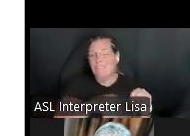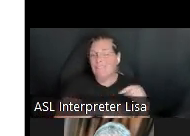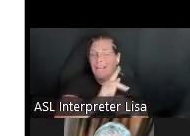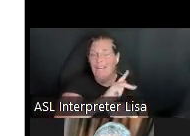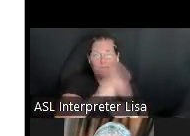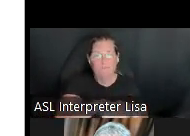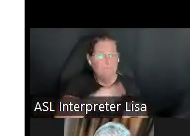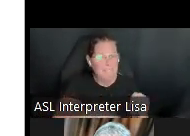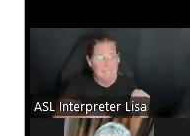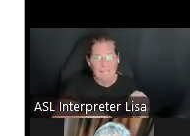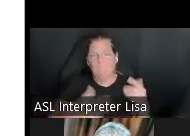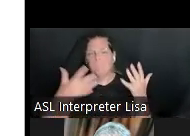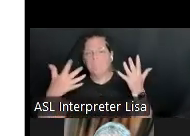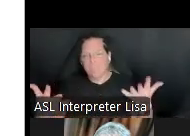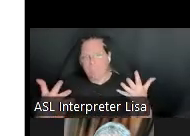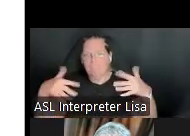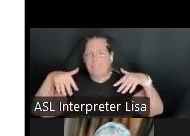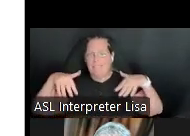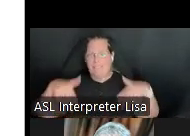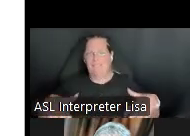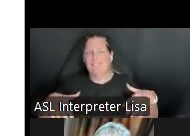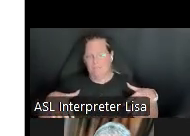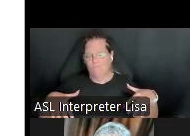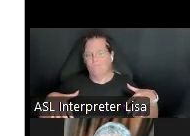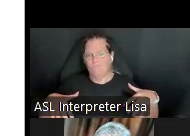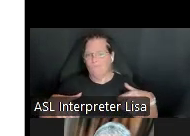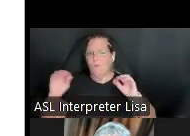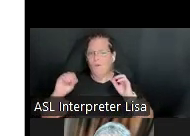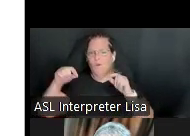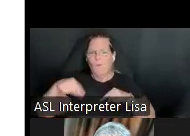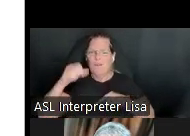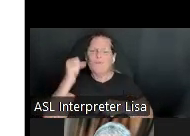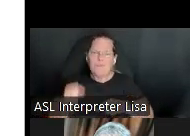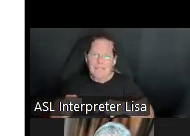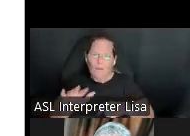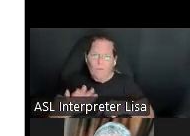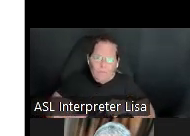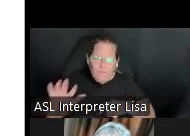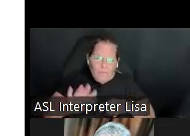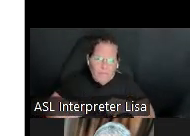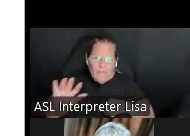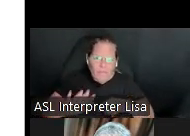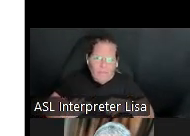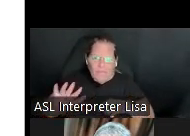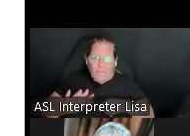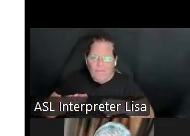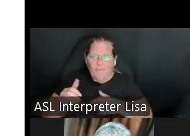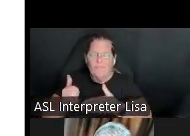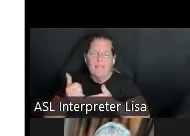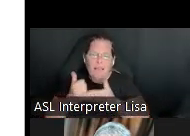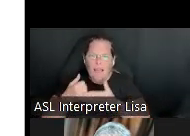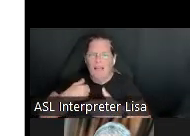Philly, we really are disadvantaged not having vendors here in the South region to provide us updated evaluations to